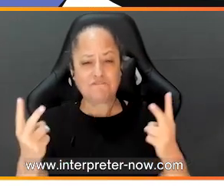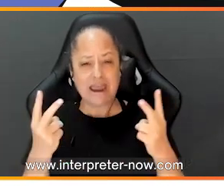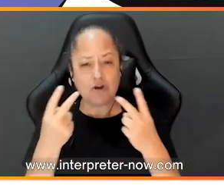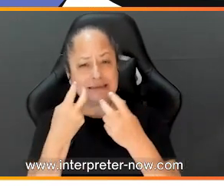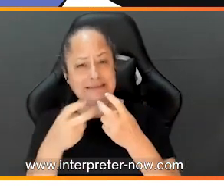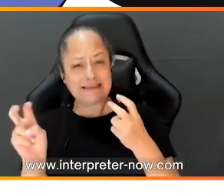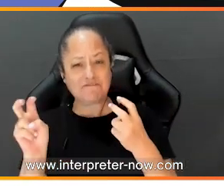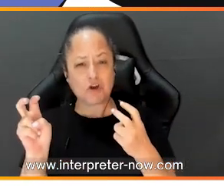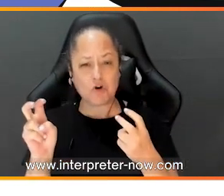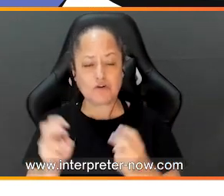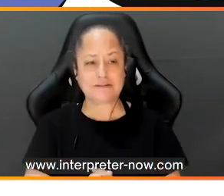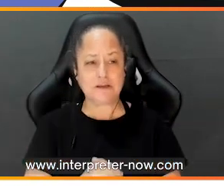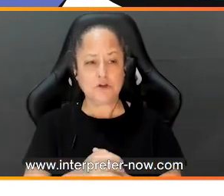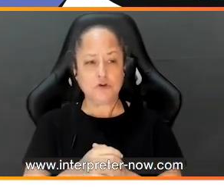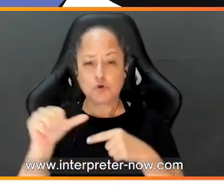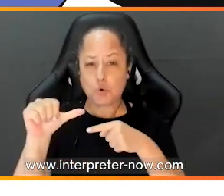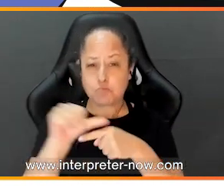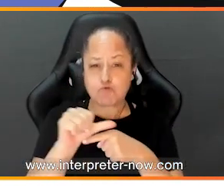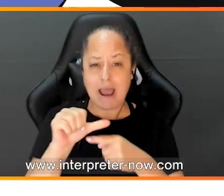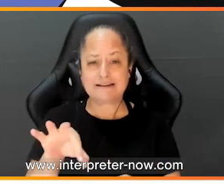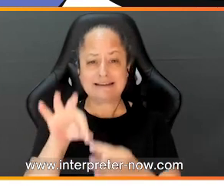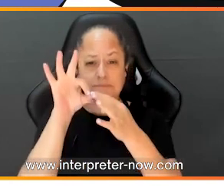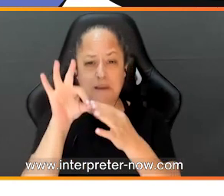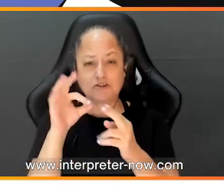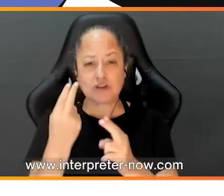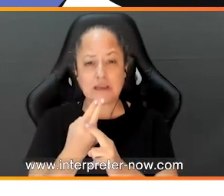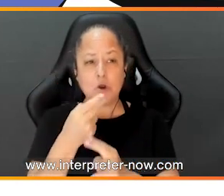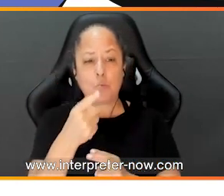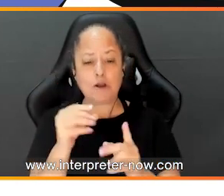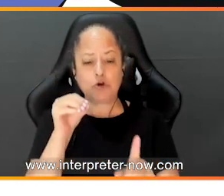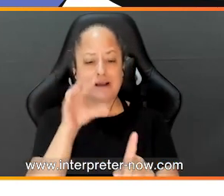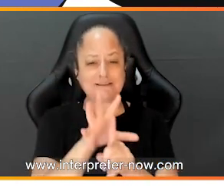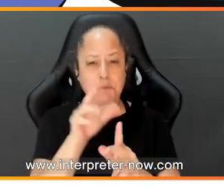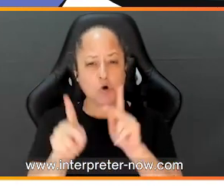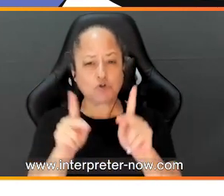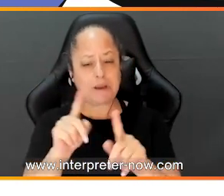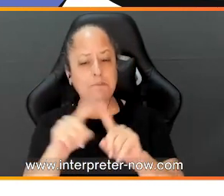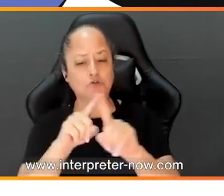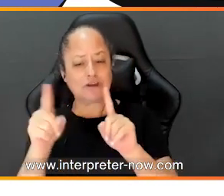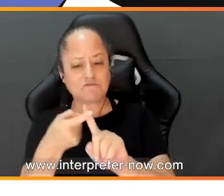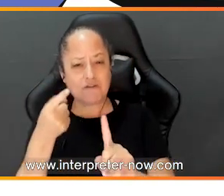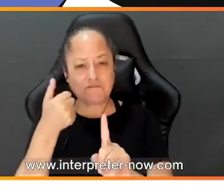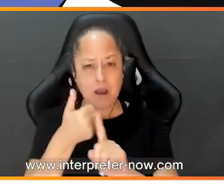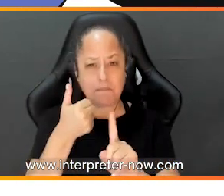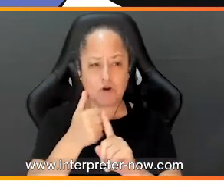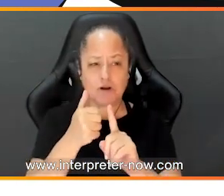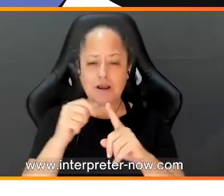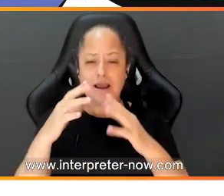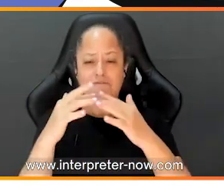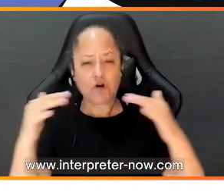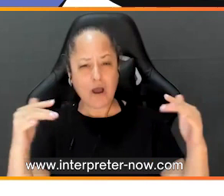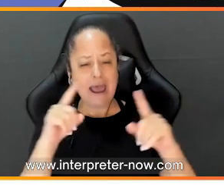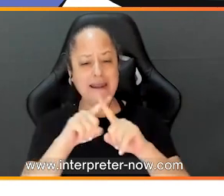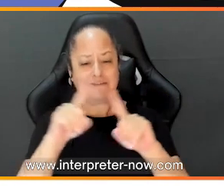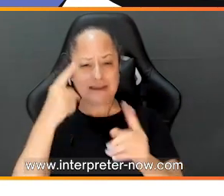of interpretations that I make, even the types of people that I end up gravitating towards. Even if you're going out in the field and